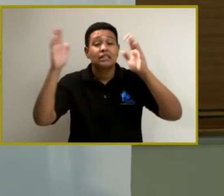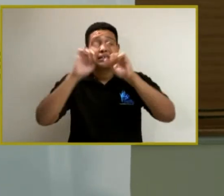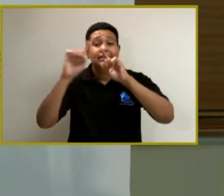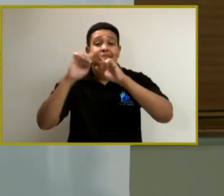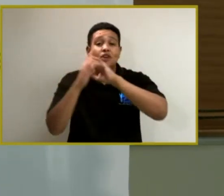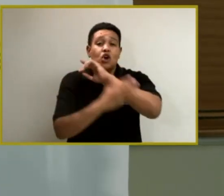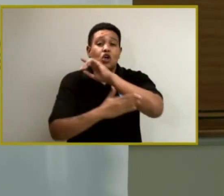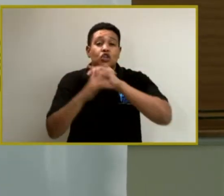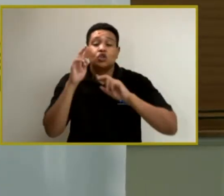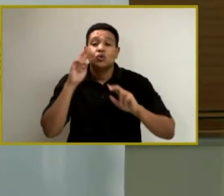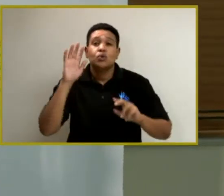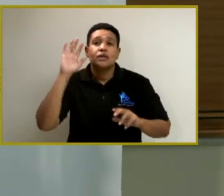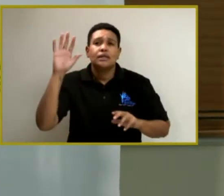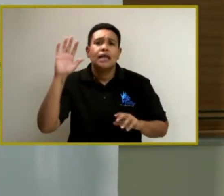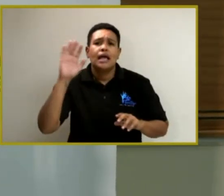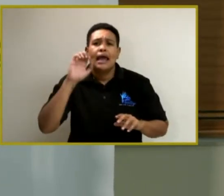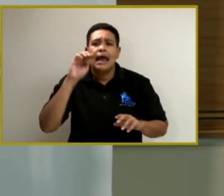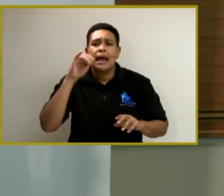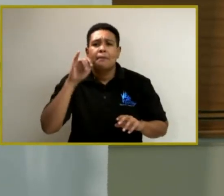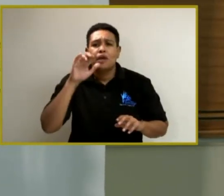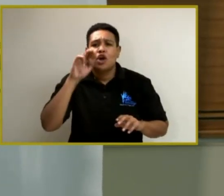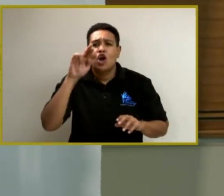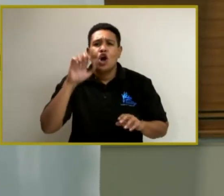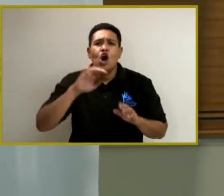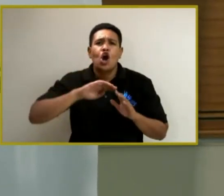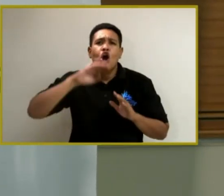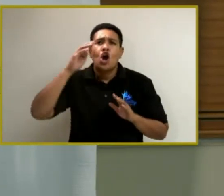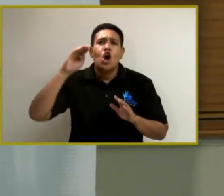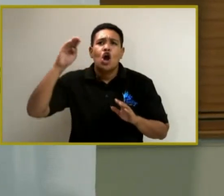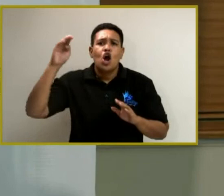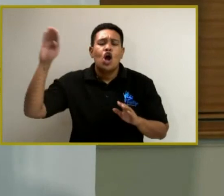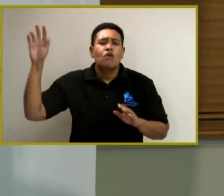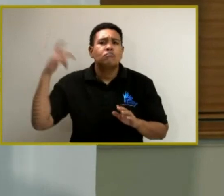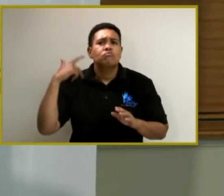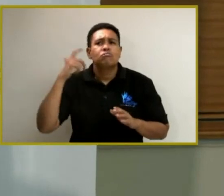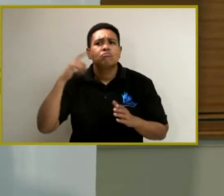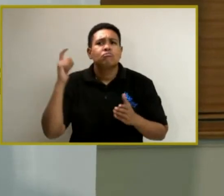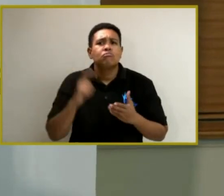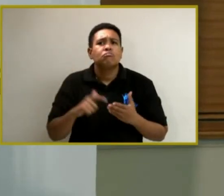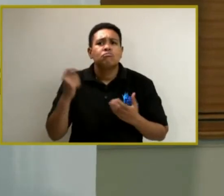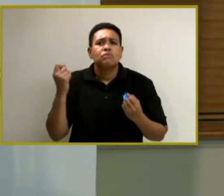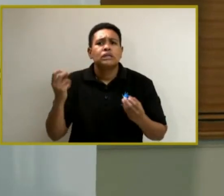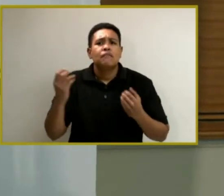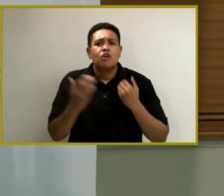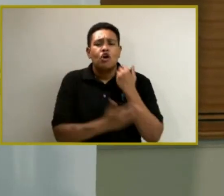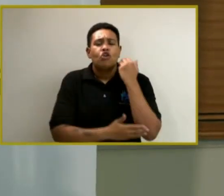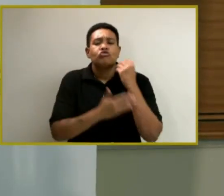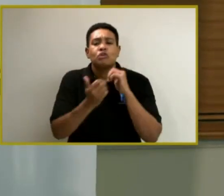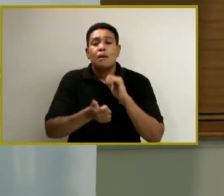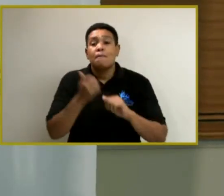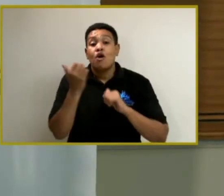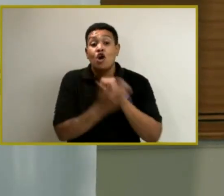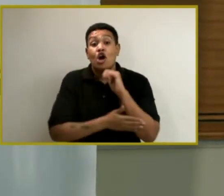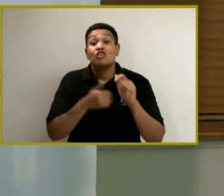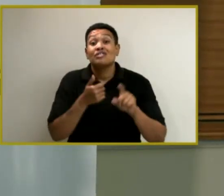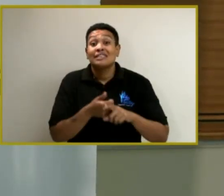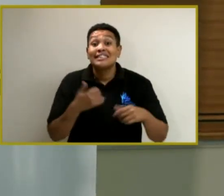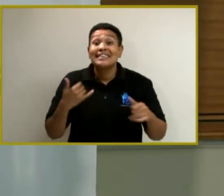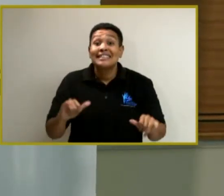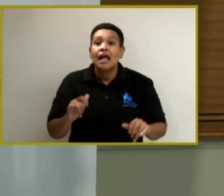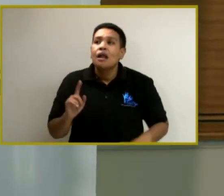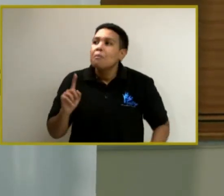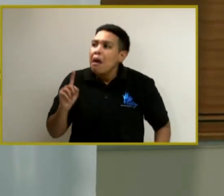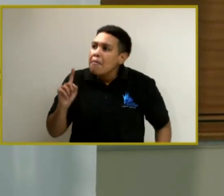and we look at their epi curves, what we realize is that several countries, most countries are still